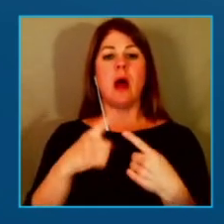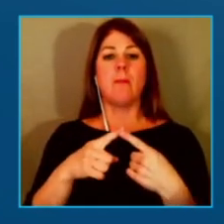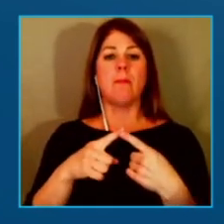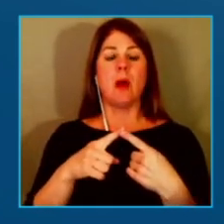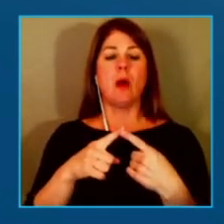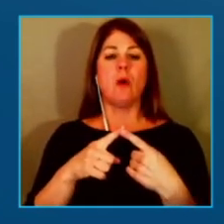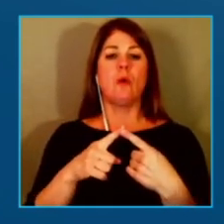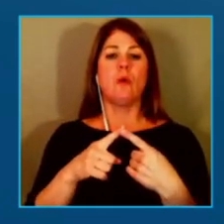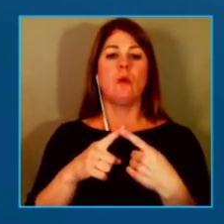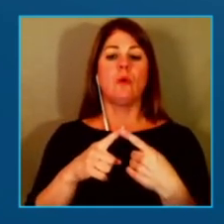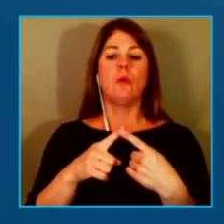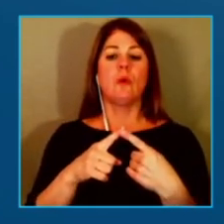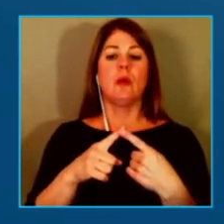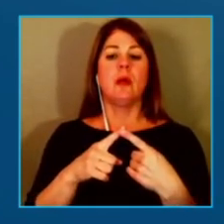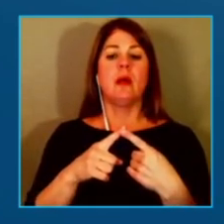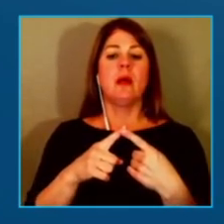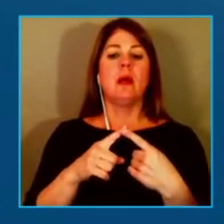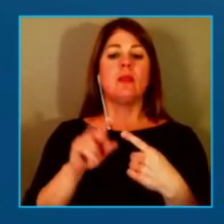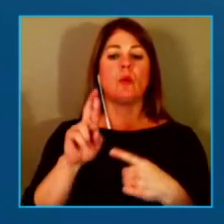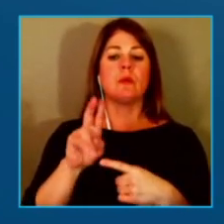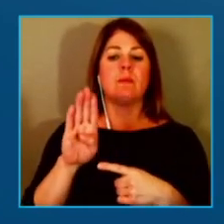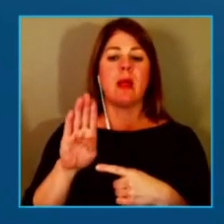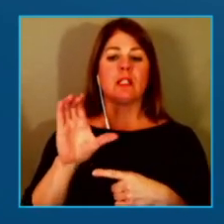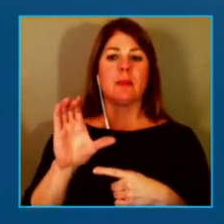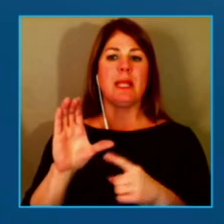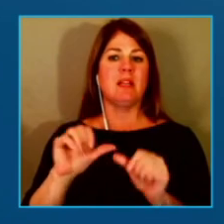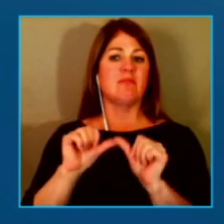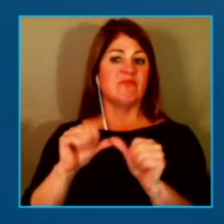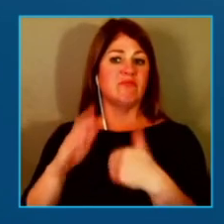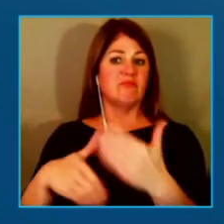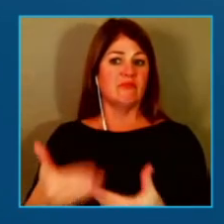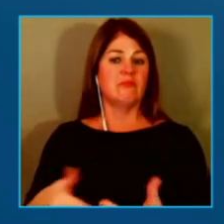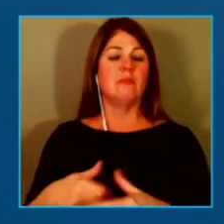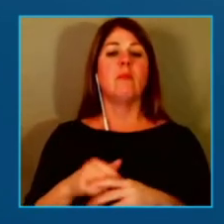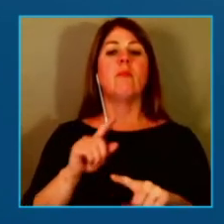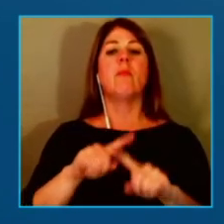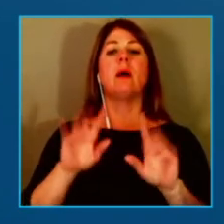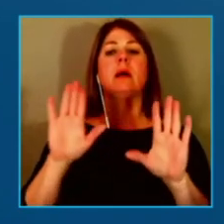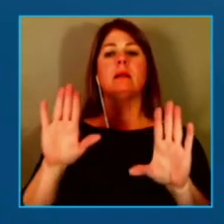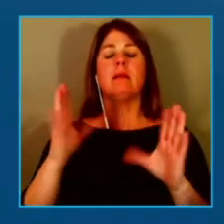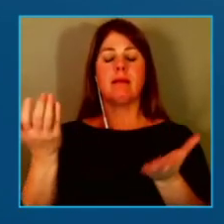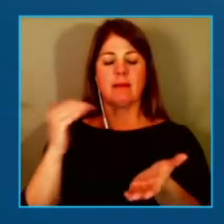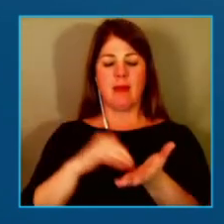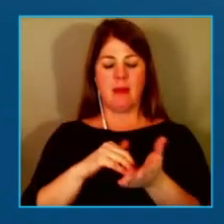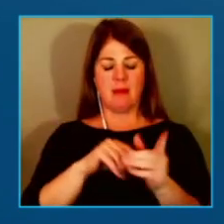Bylaws Committee going forward. But coming back again to the